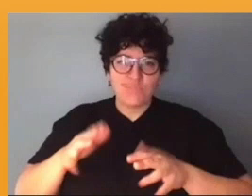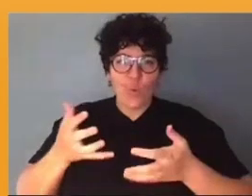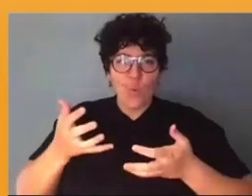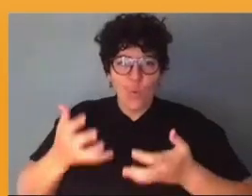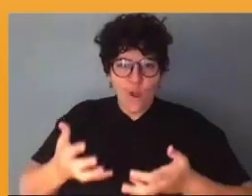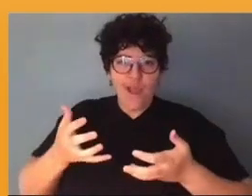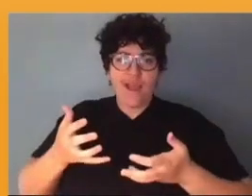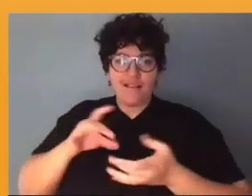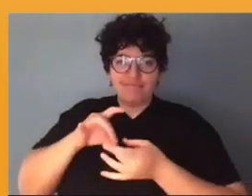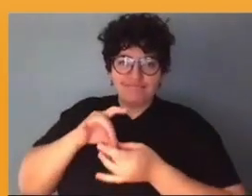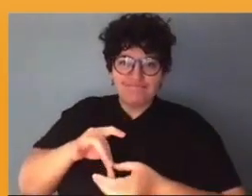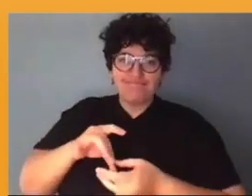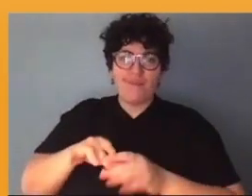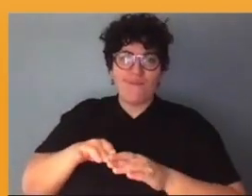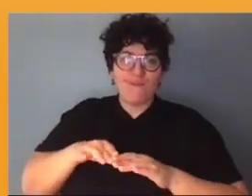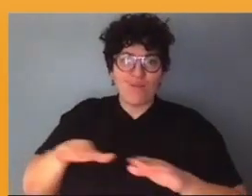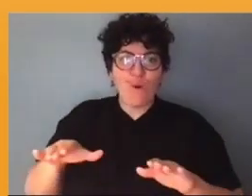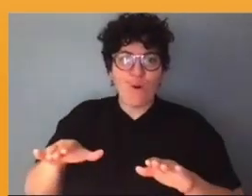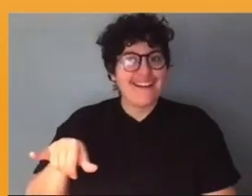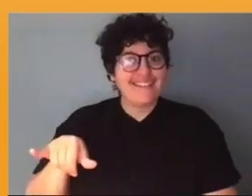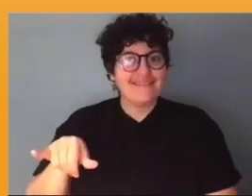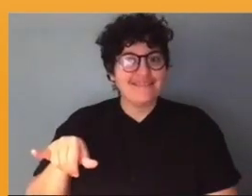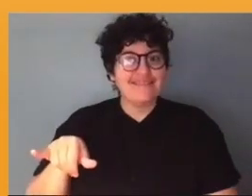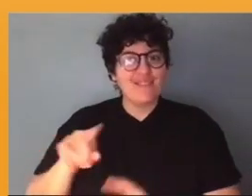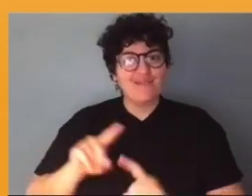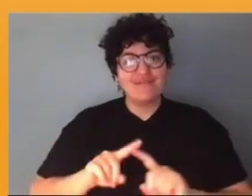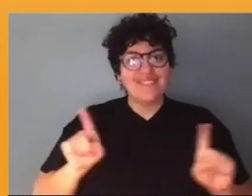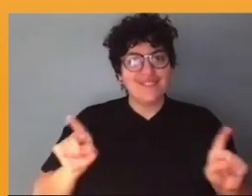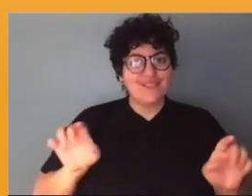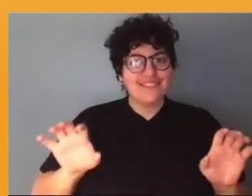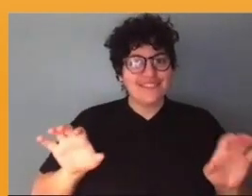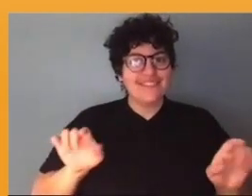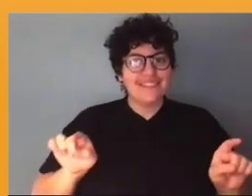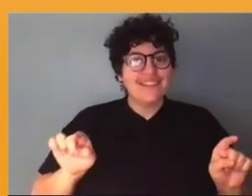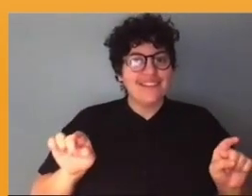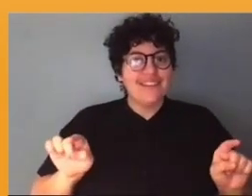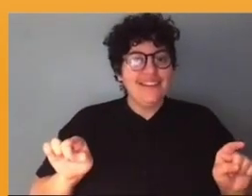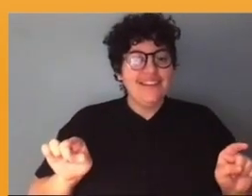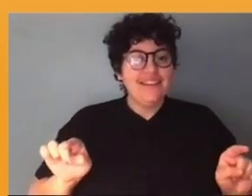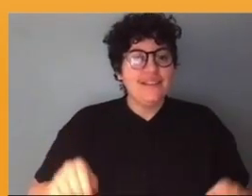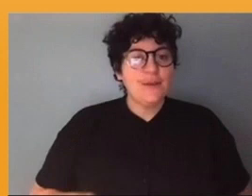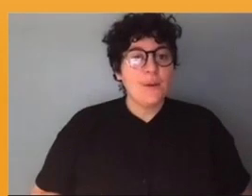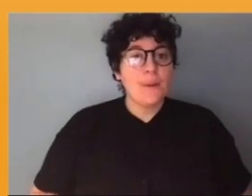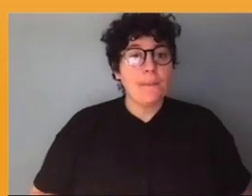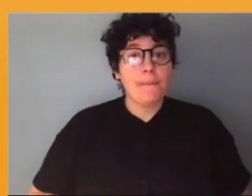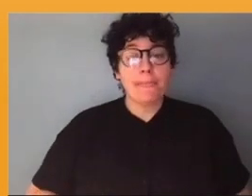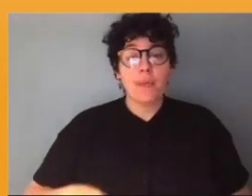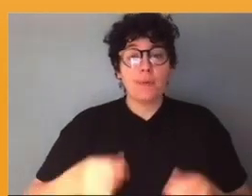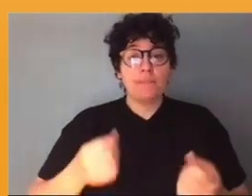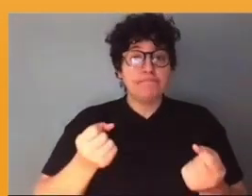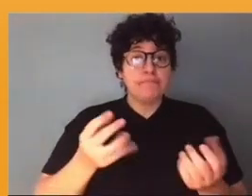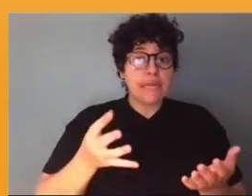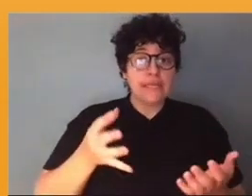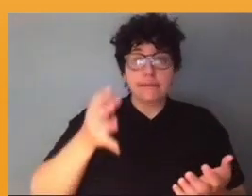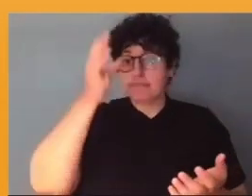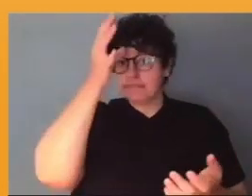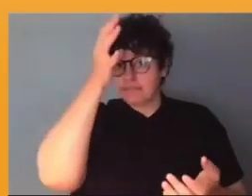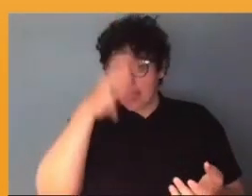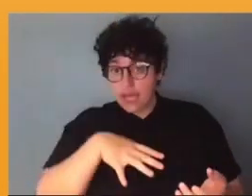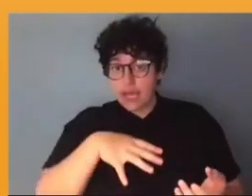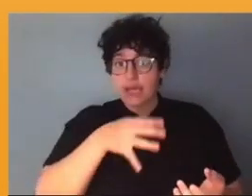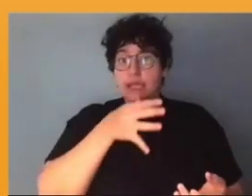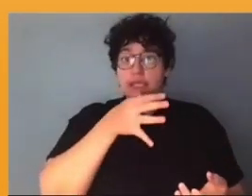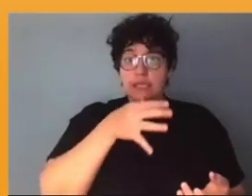dancing together with the earth. We do a lot of the male and female dances, which